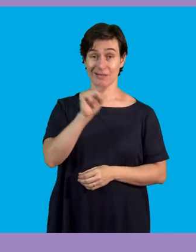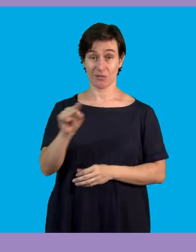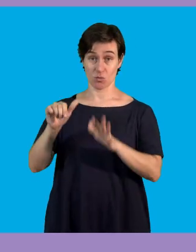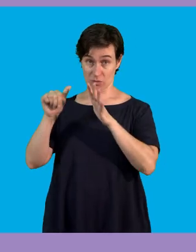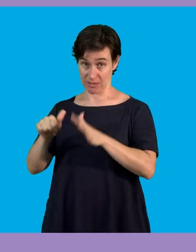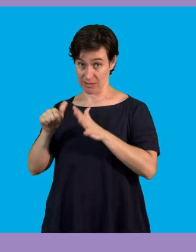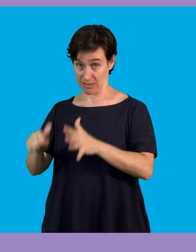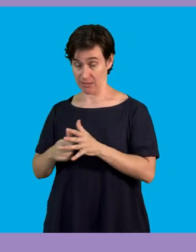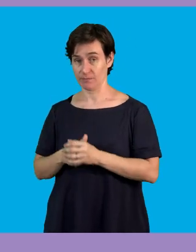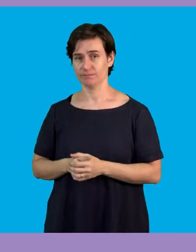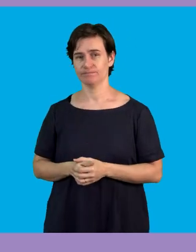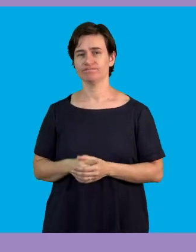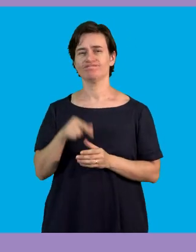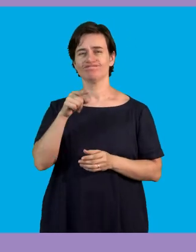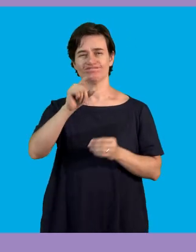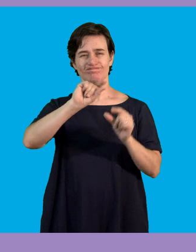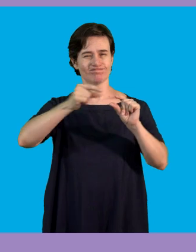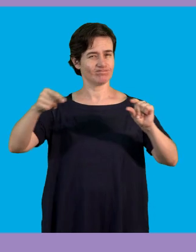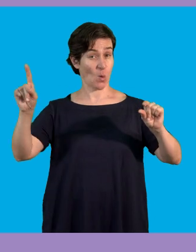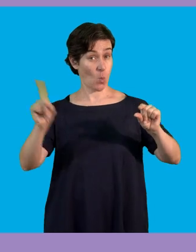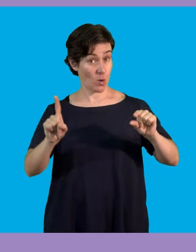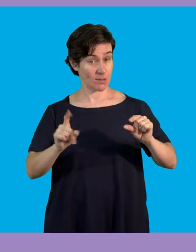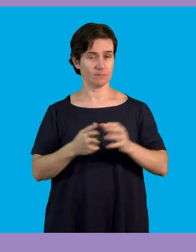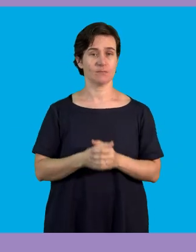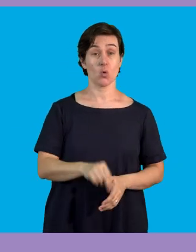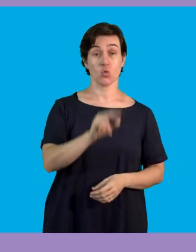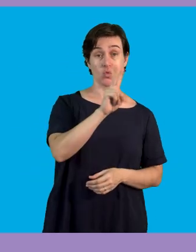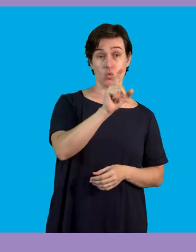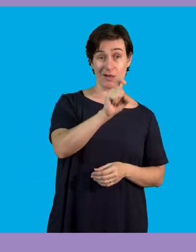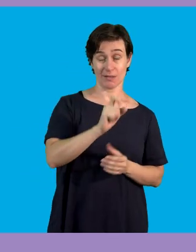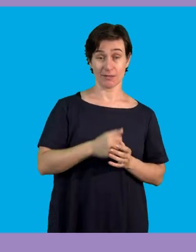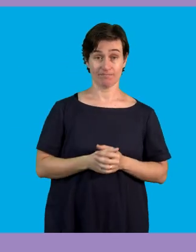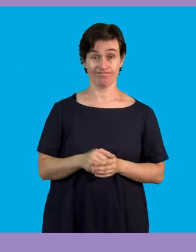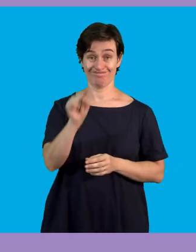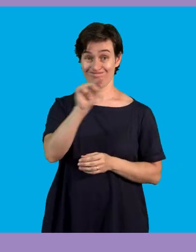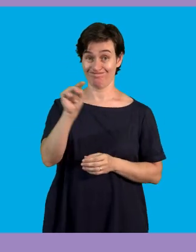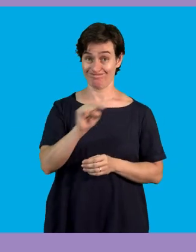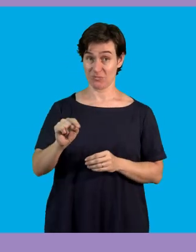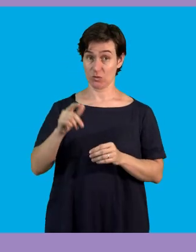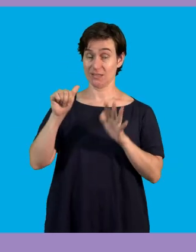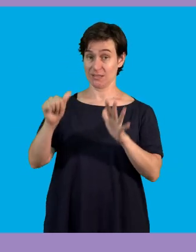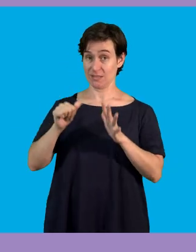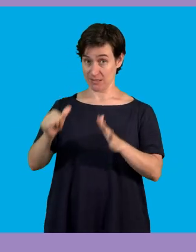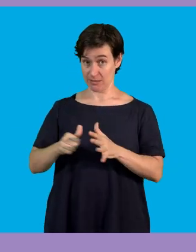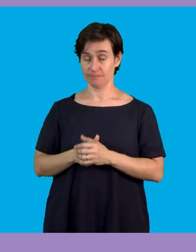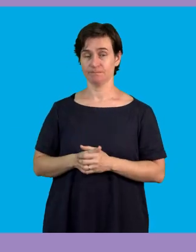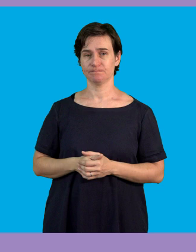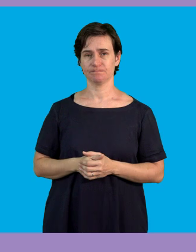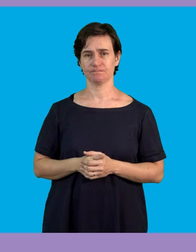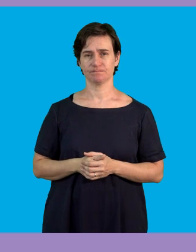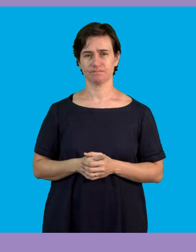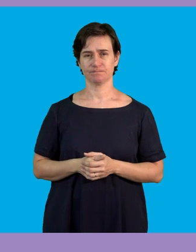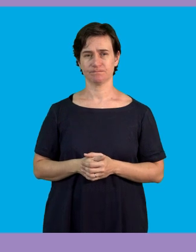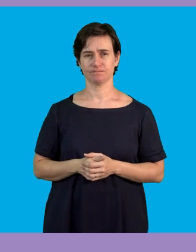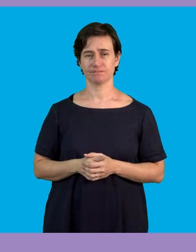to 16. So our expression that we are given is 2x equals to 16.